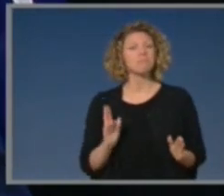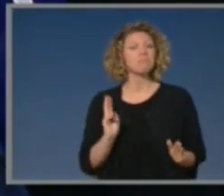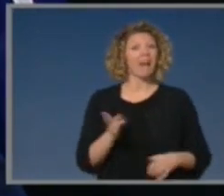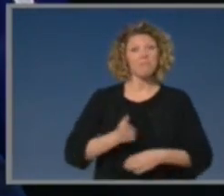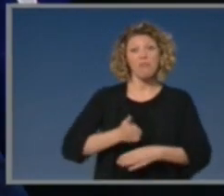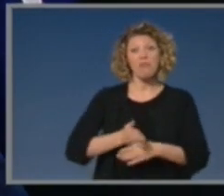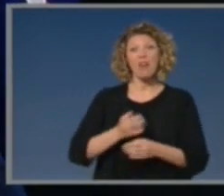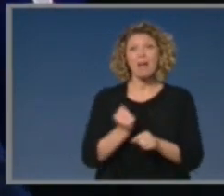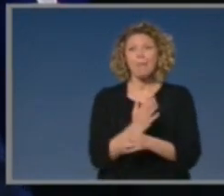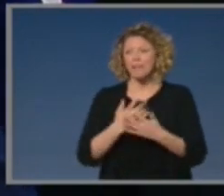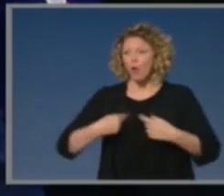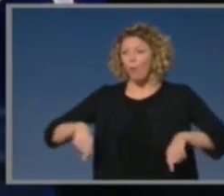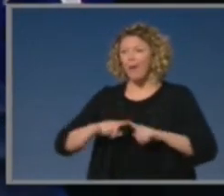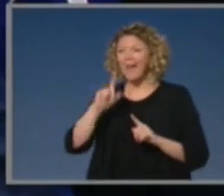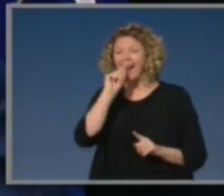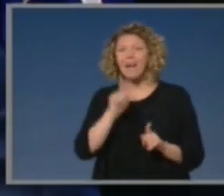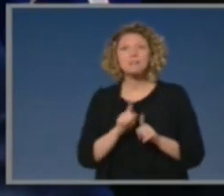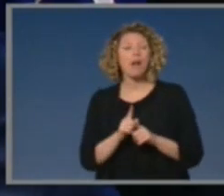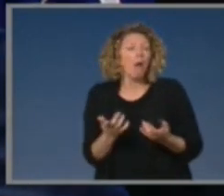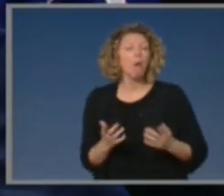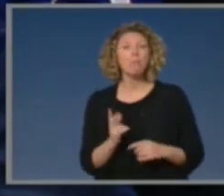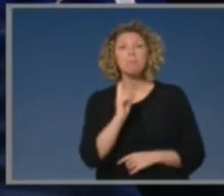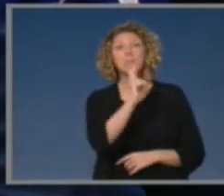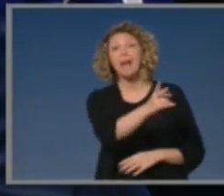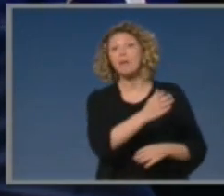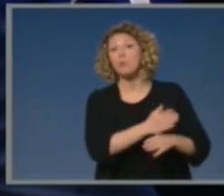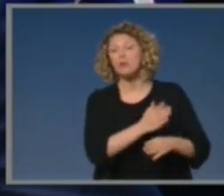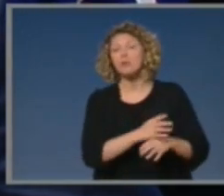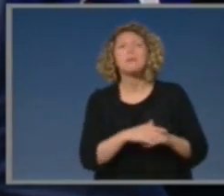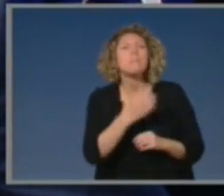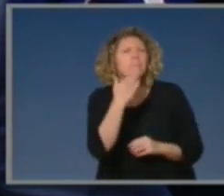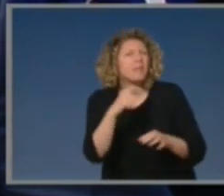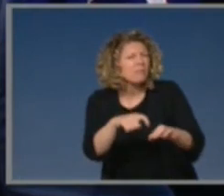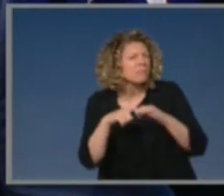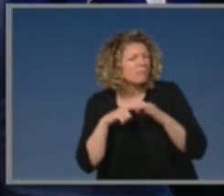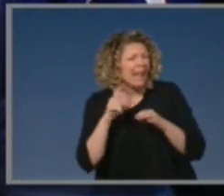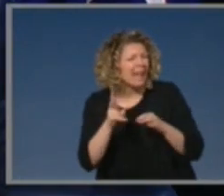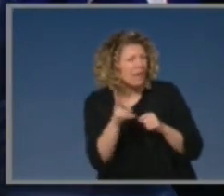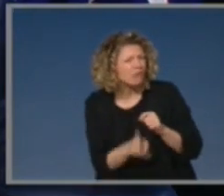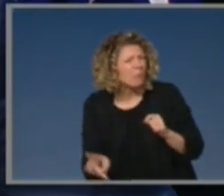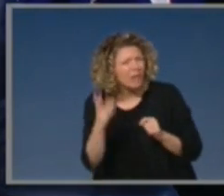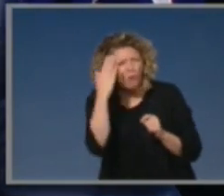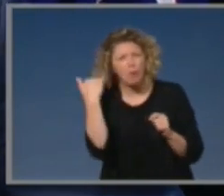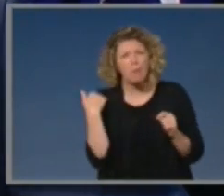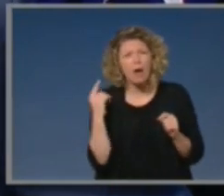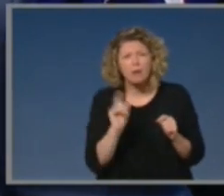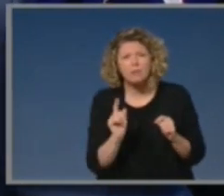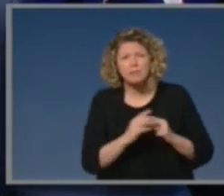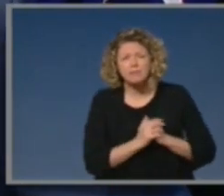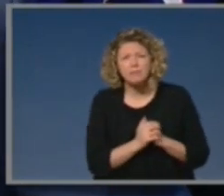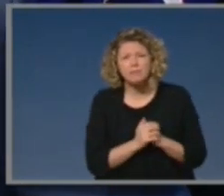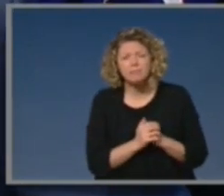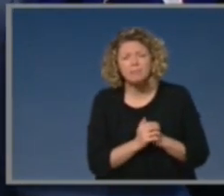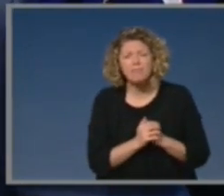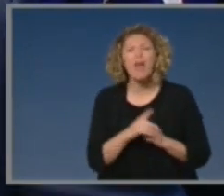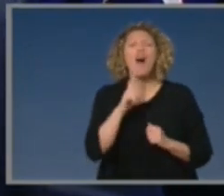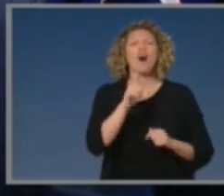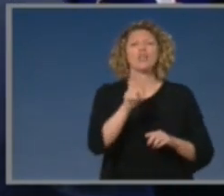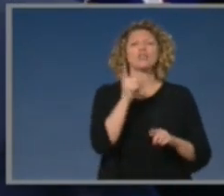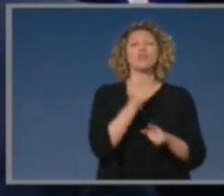they can be out and about. Now, you'll have to remind me of the first part of that question, Catherine. Sorry? What I can't say. Trans-Tasman.